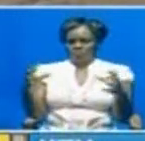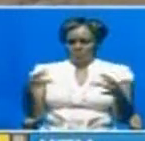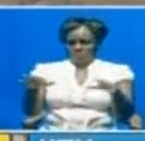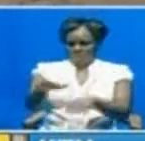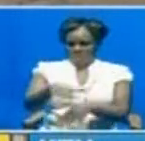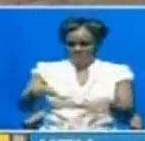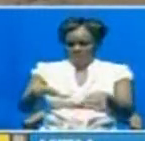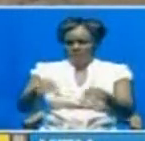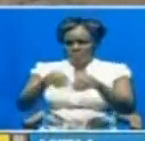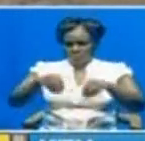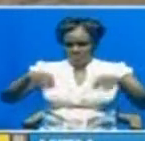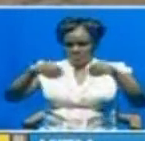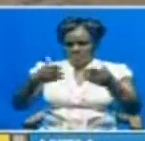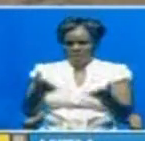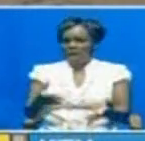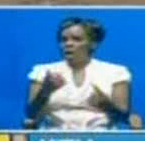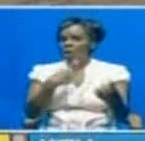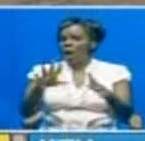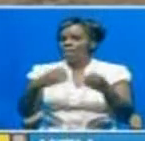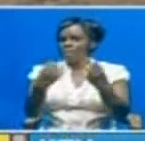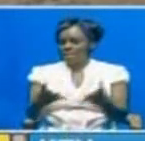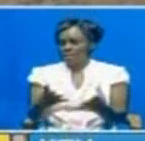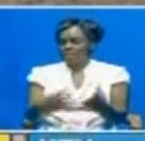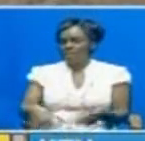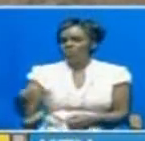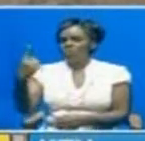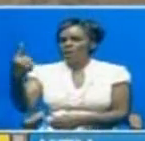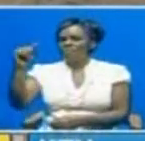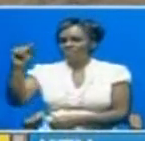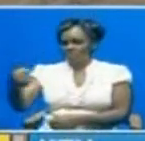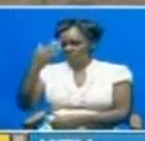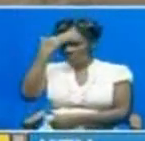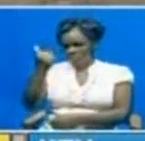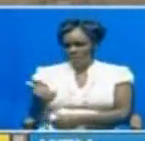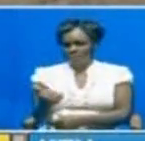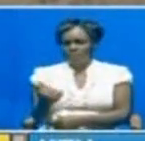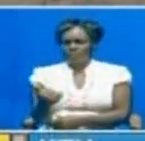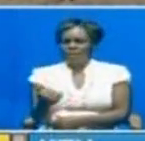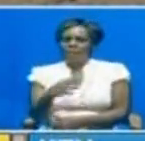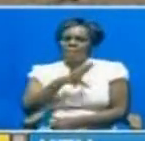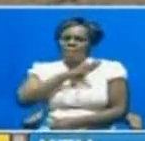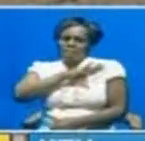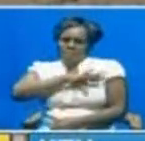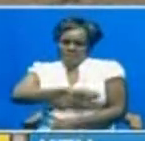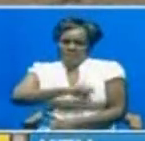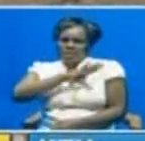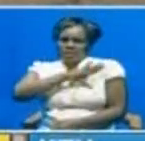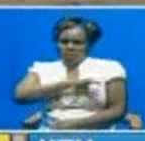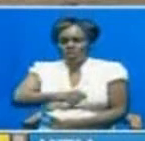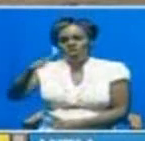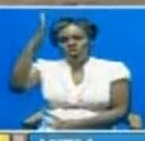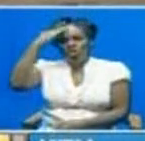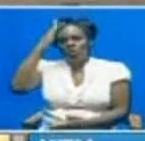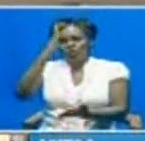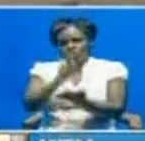grazing area. Today we are talking of 1,000 head of cattle. Because of resilience, because of approach and knowing